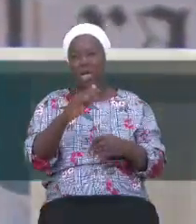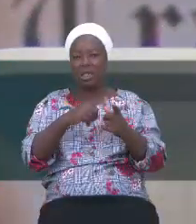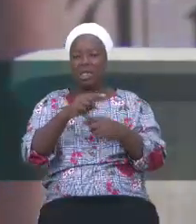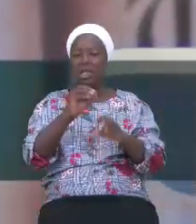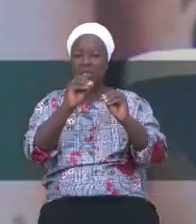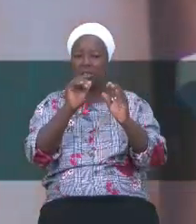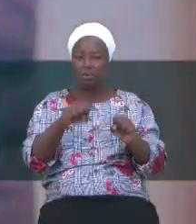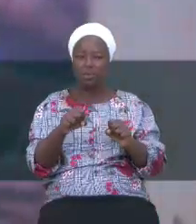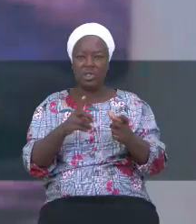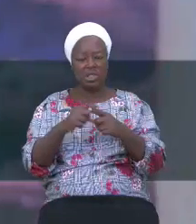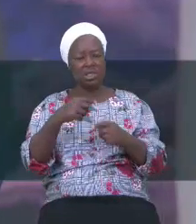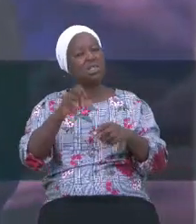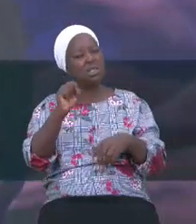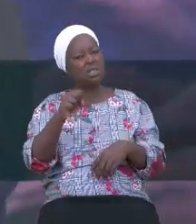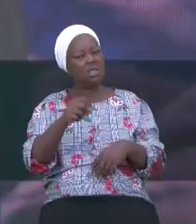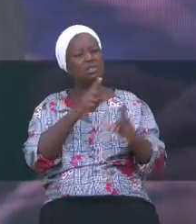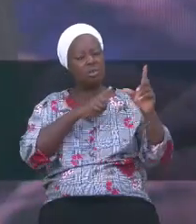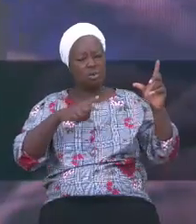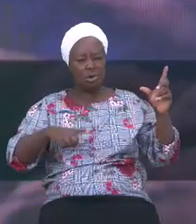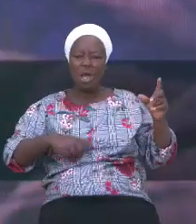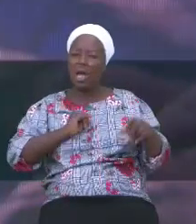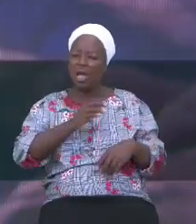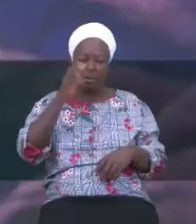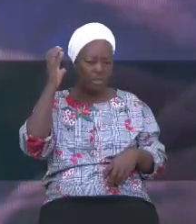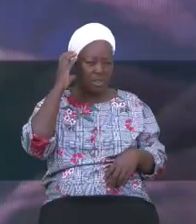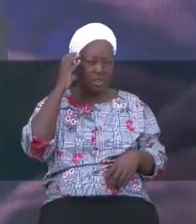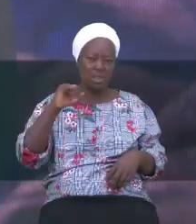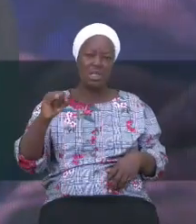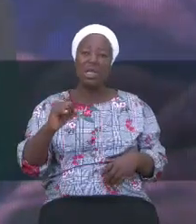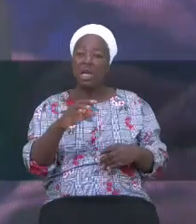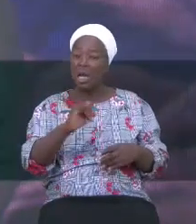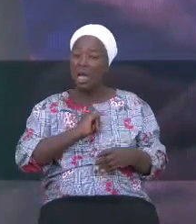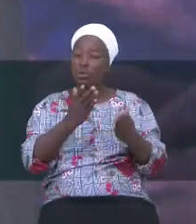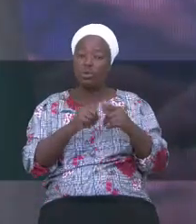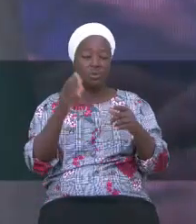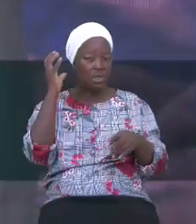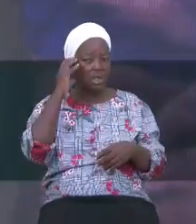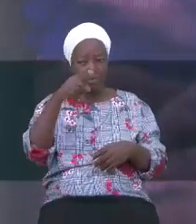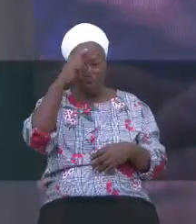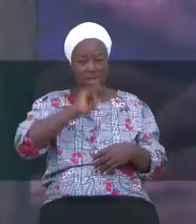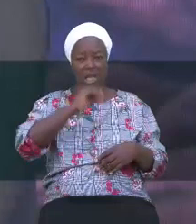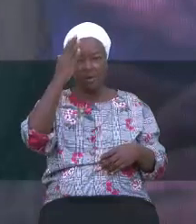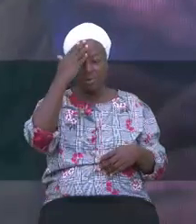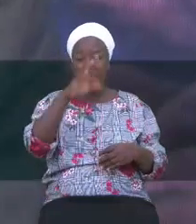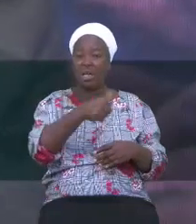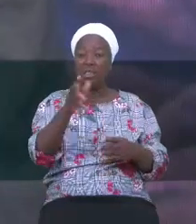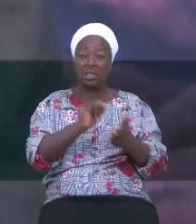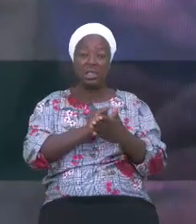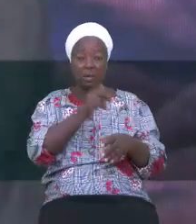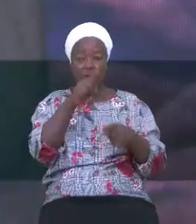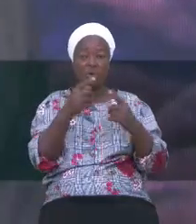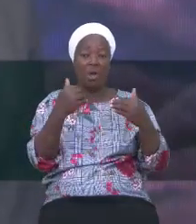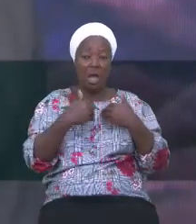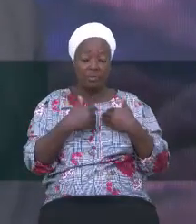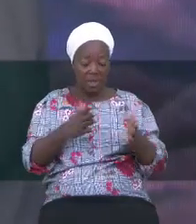say, yes, Lord, I'm listening. I want to hear, because I know anything I'm going to have